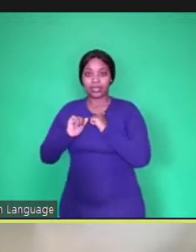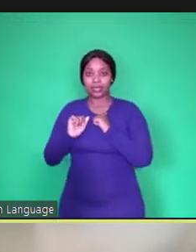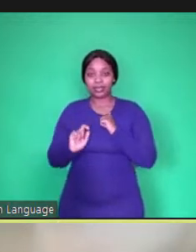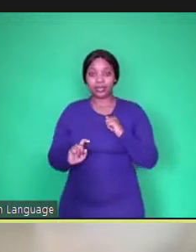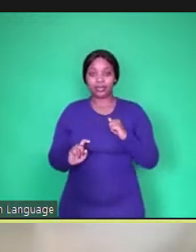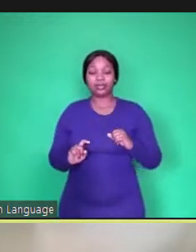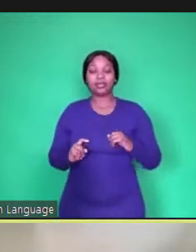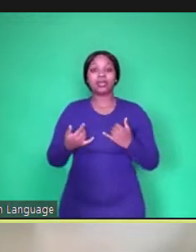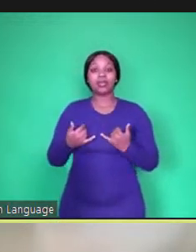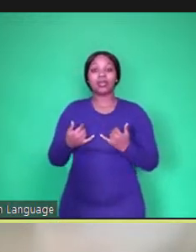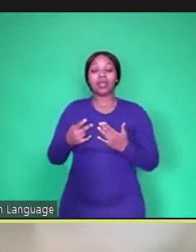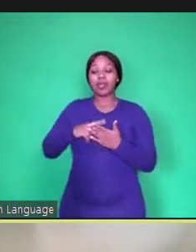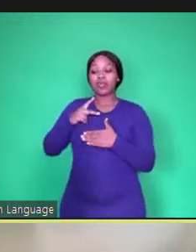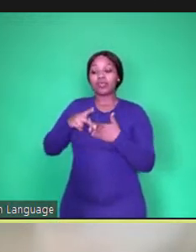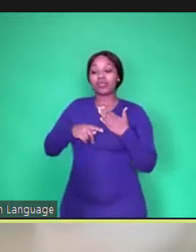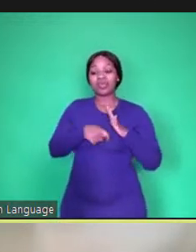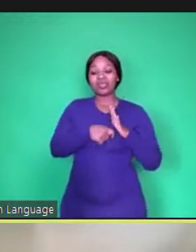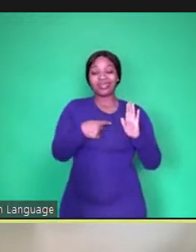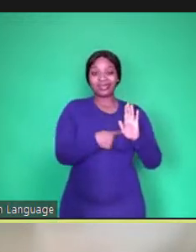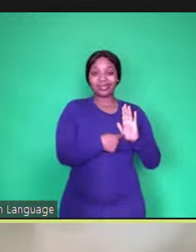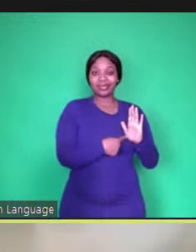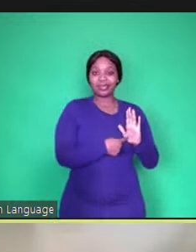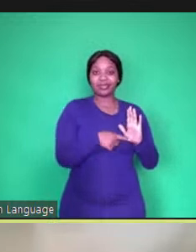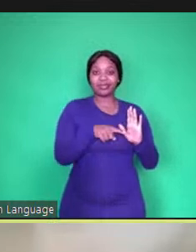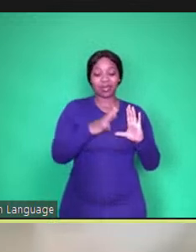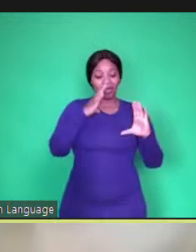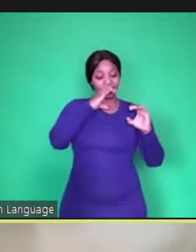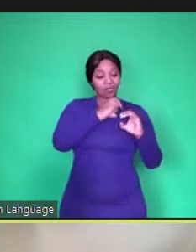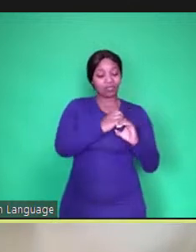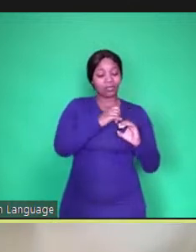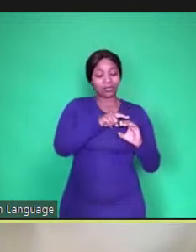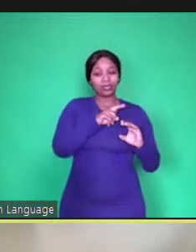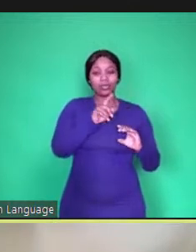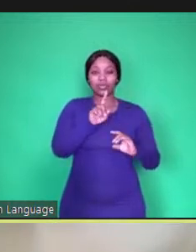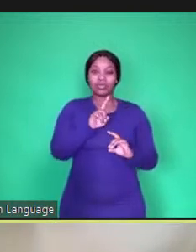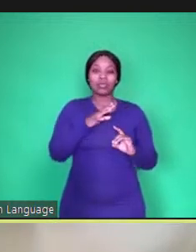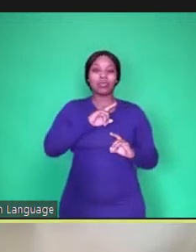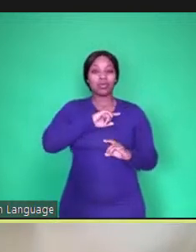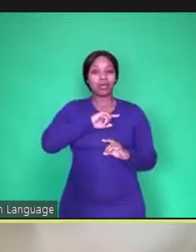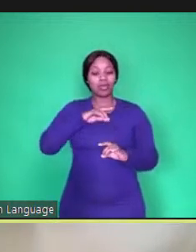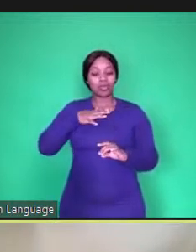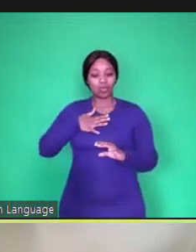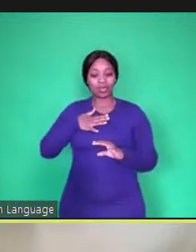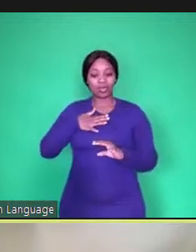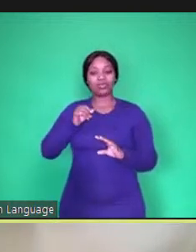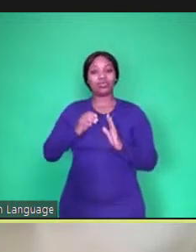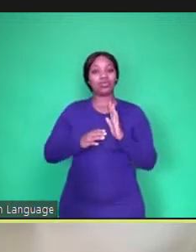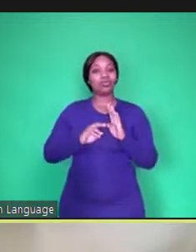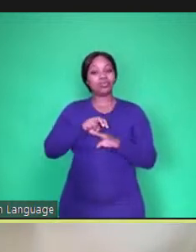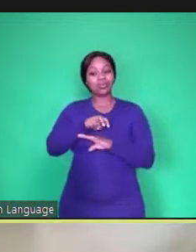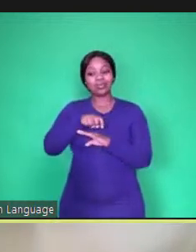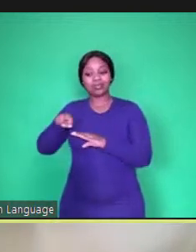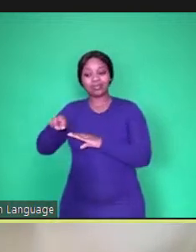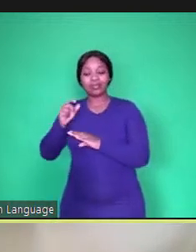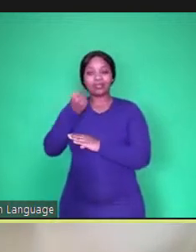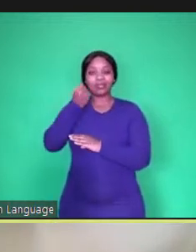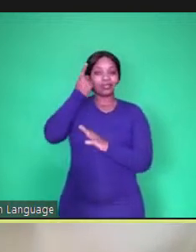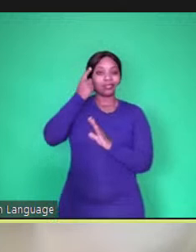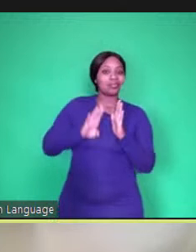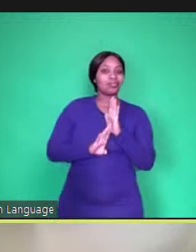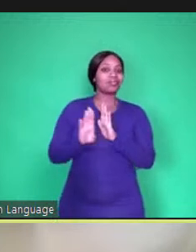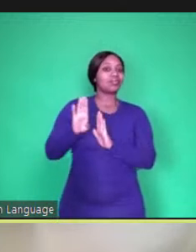So the project basically aims at improving an understanding of how migration and urbanization is impacting on well-being and